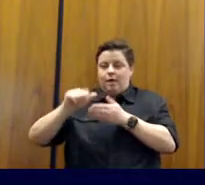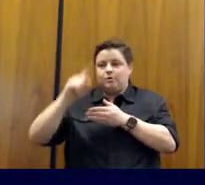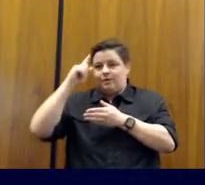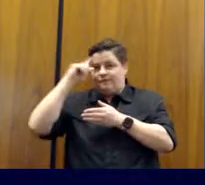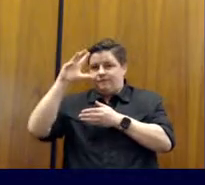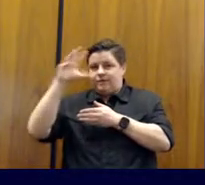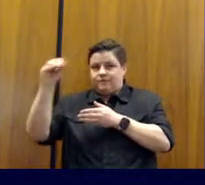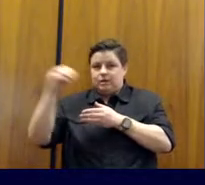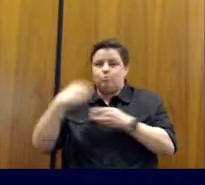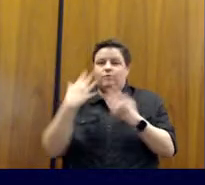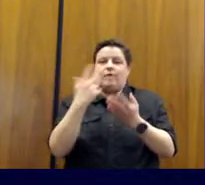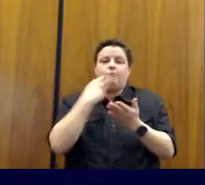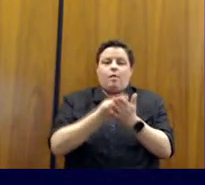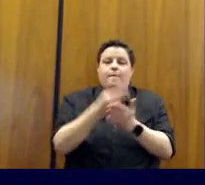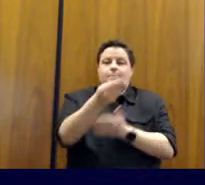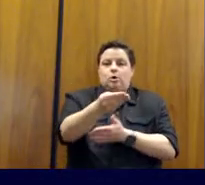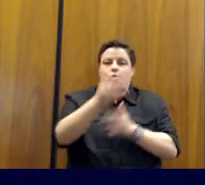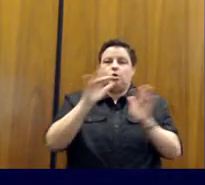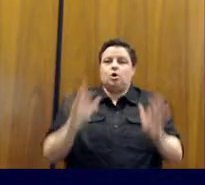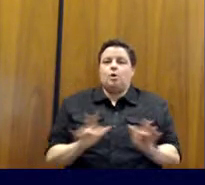$111,422.50 to provide for the purchase